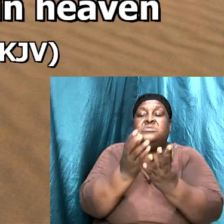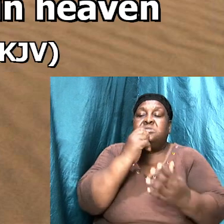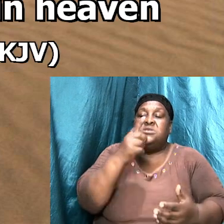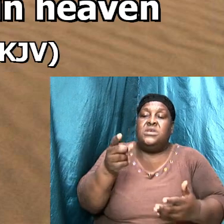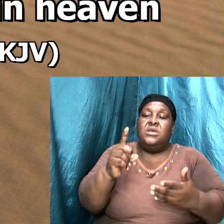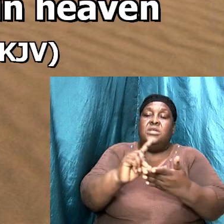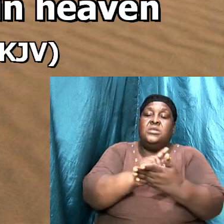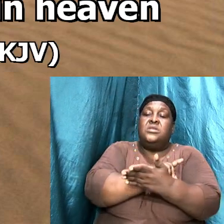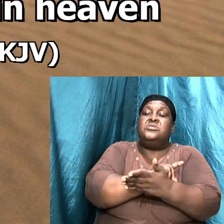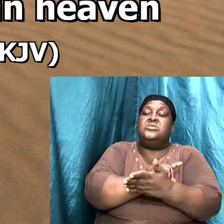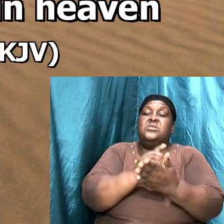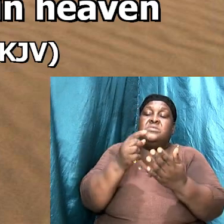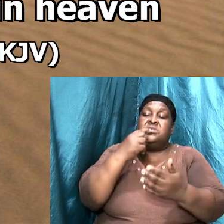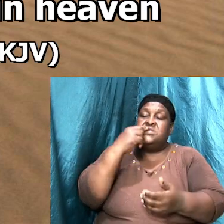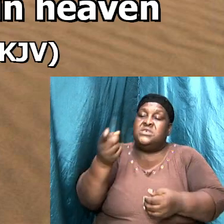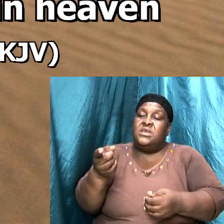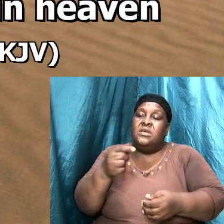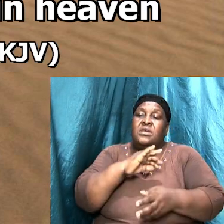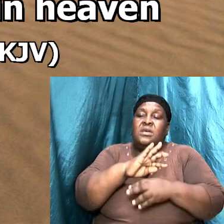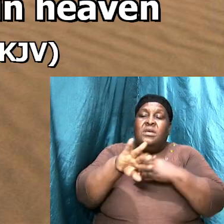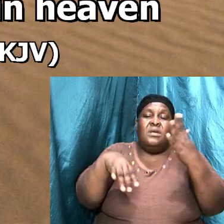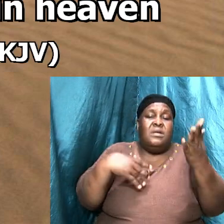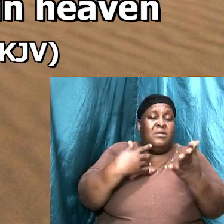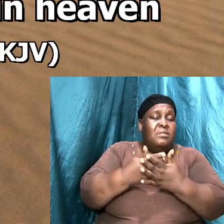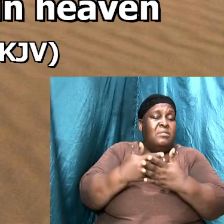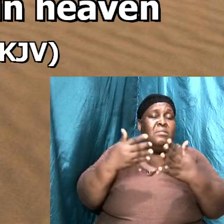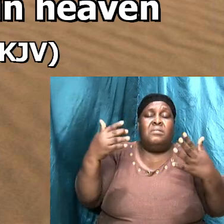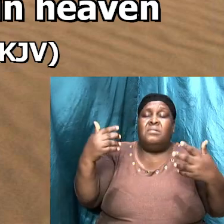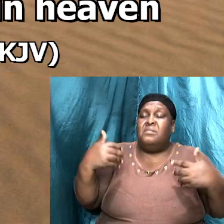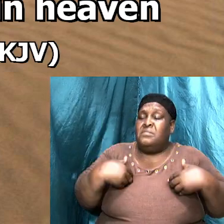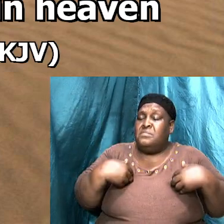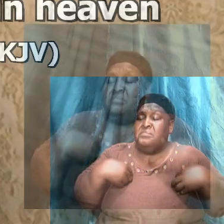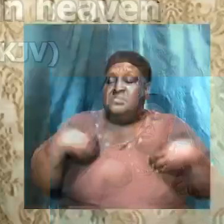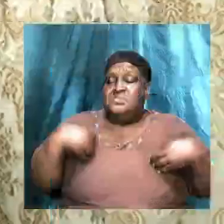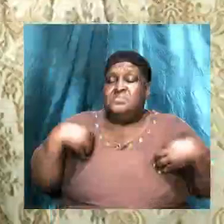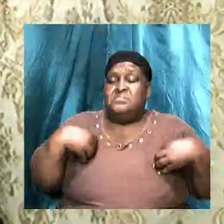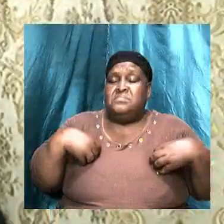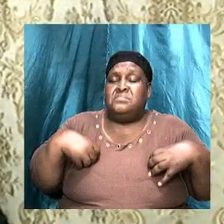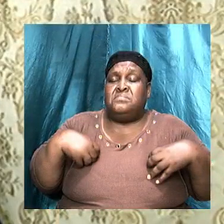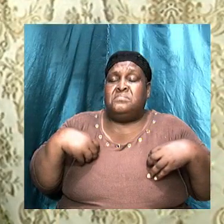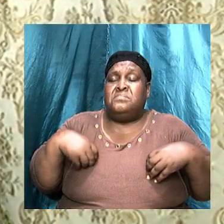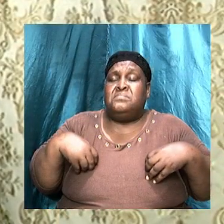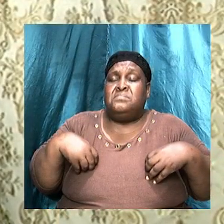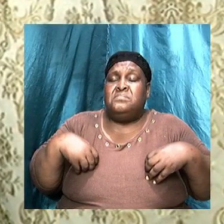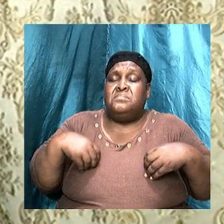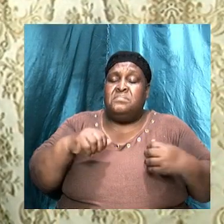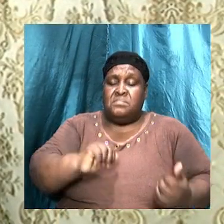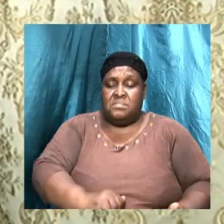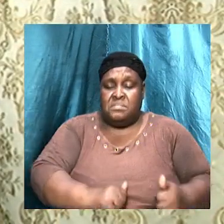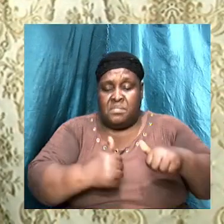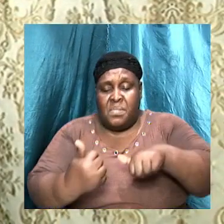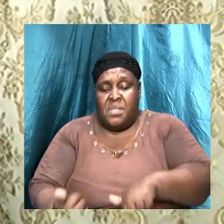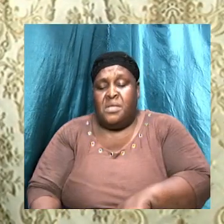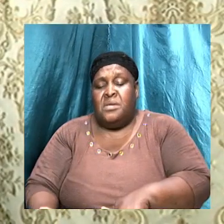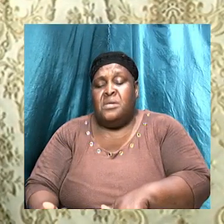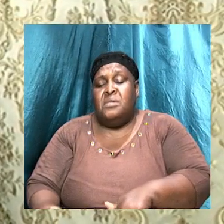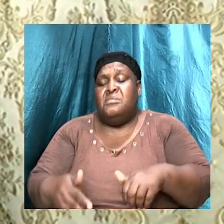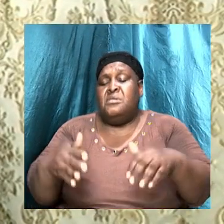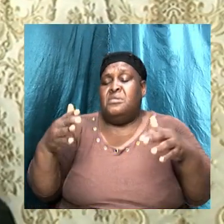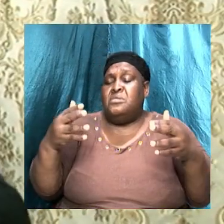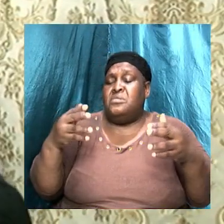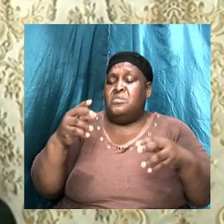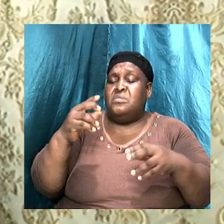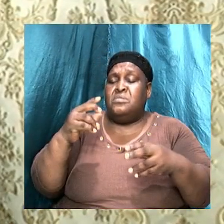dictionary said. And how they all have the baptism to be done